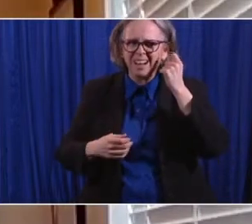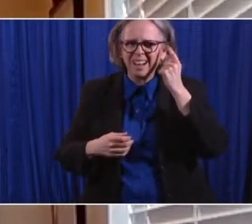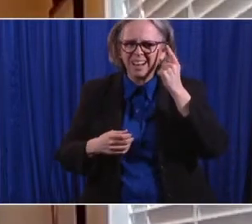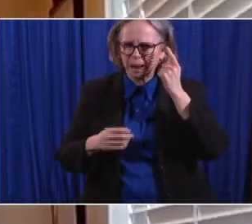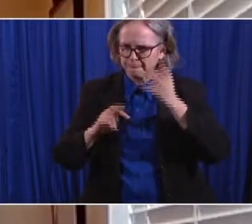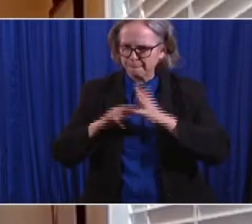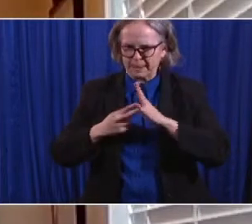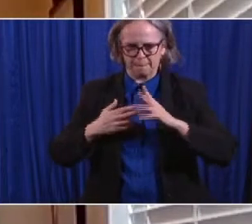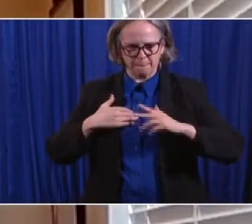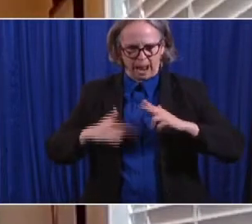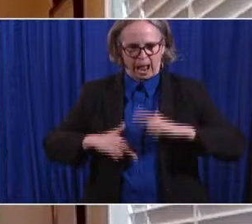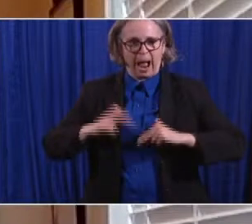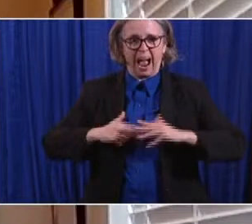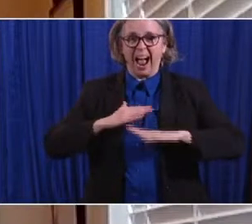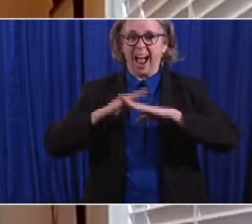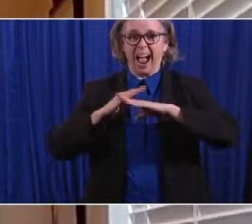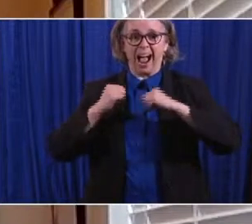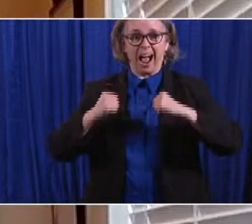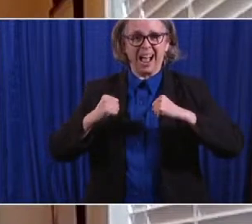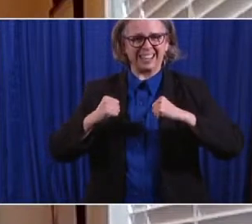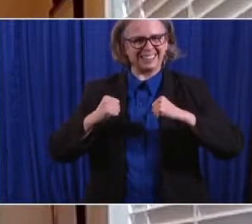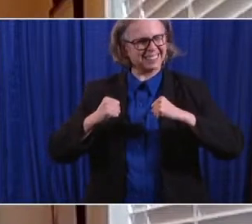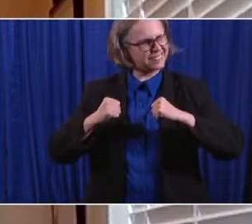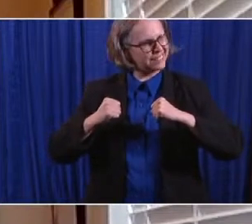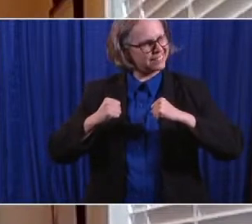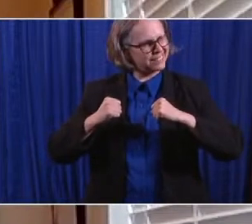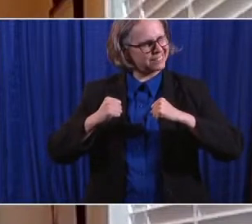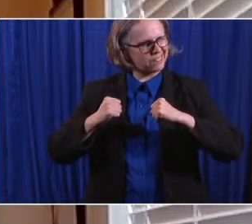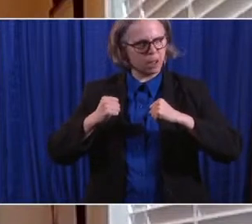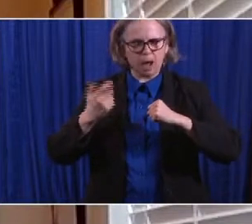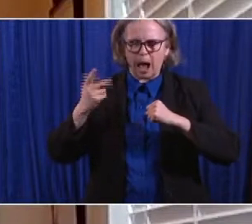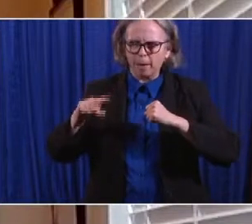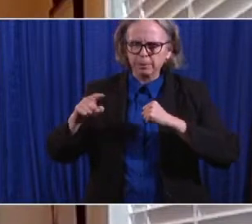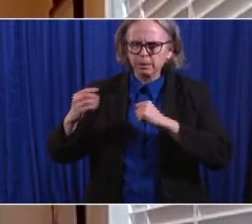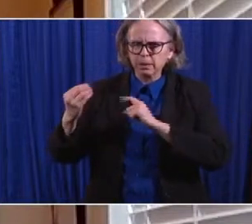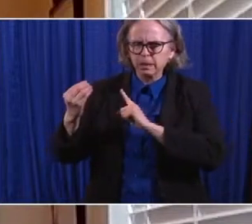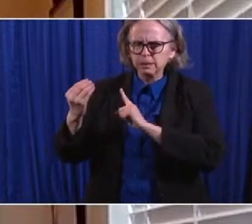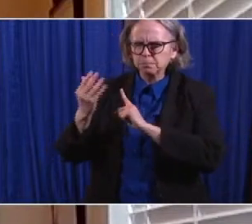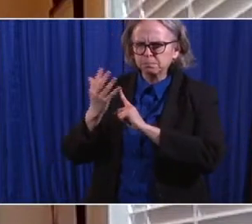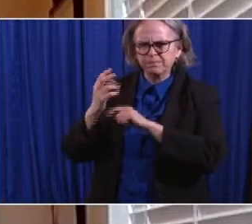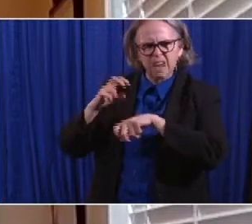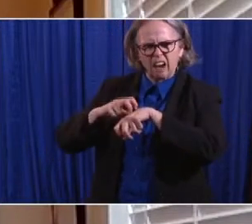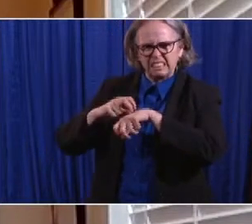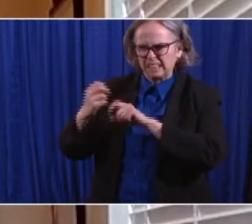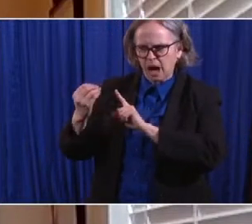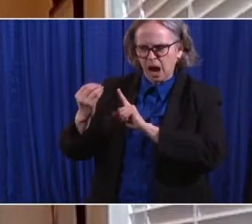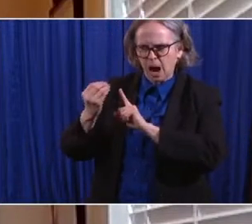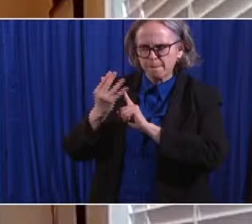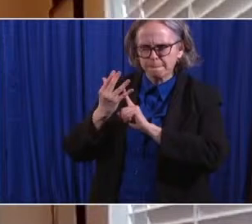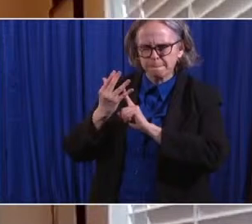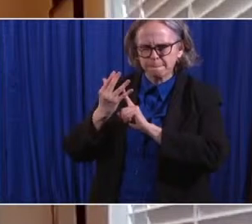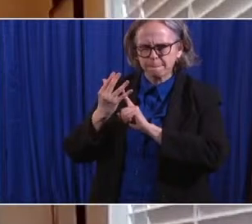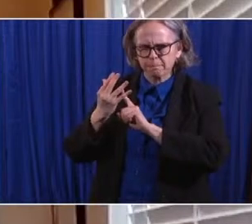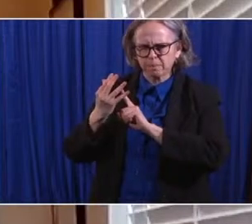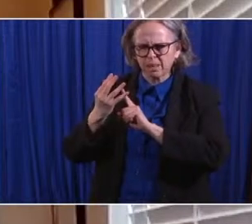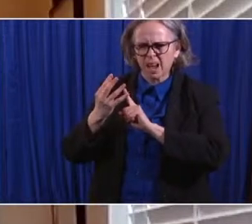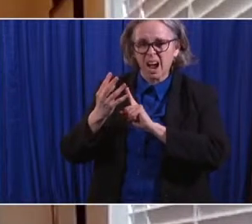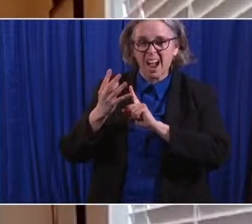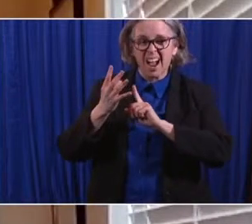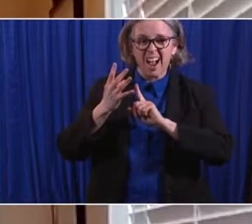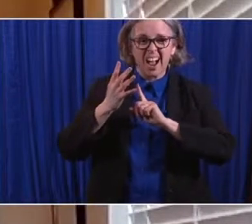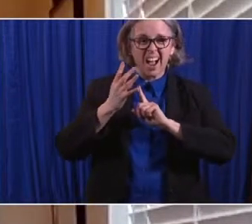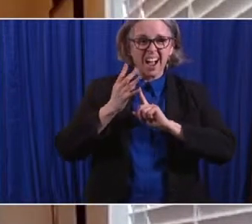we're exposed to any virus, it takes our immune systems a little bit of time to be ready to deal with that